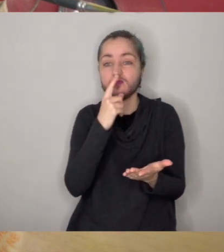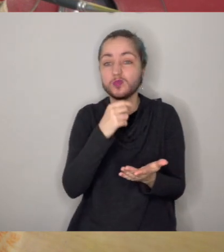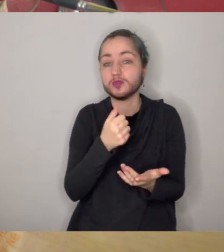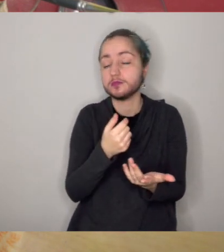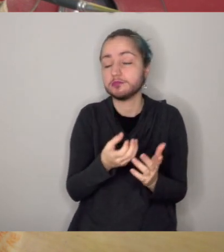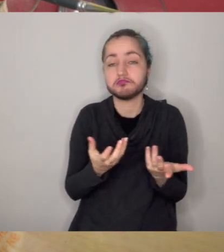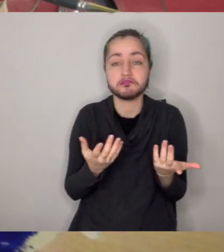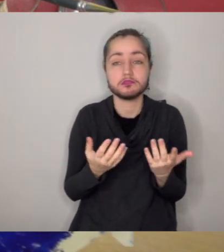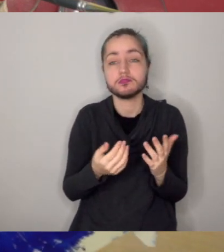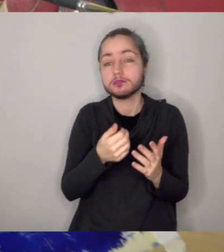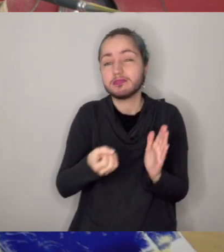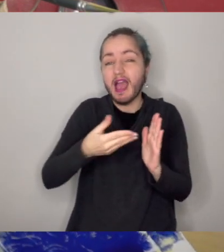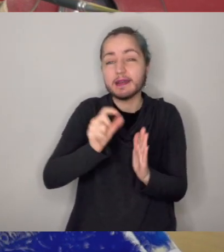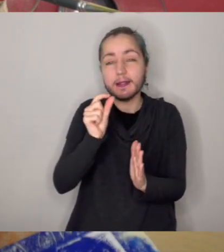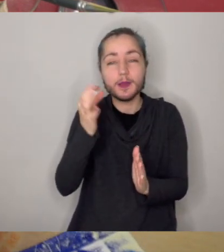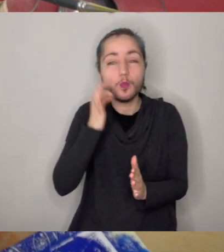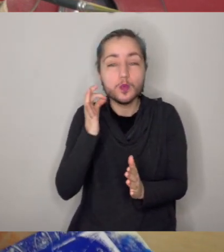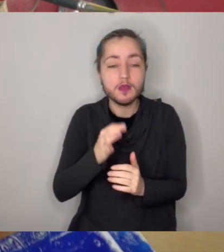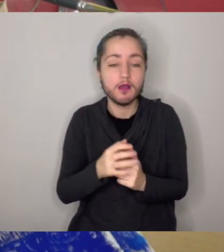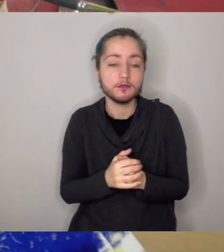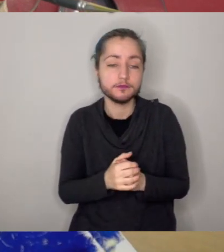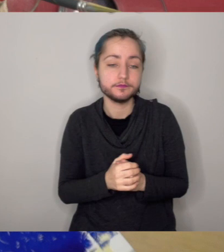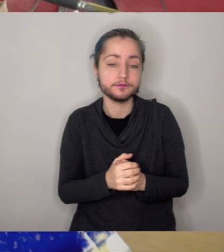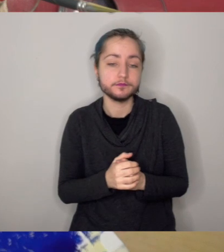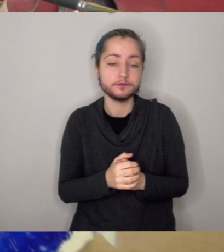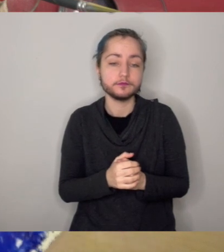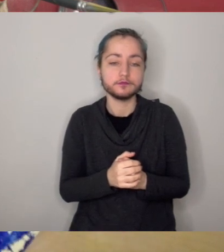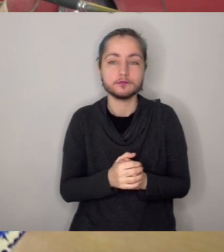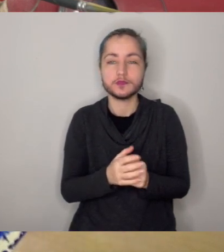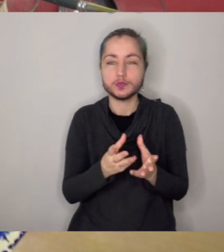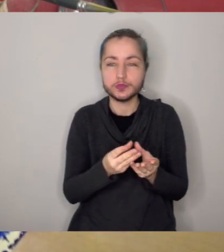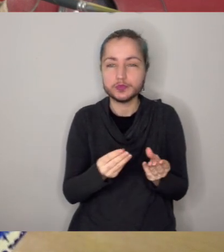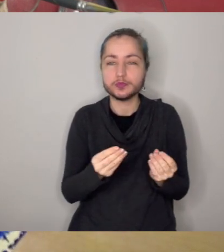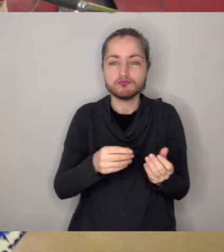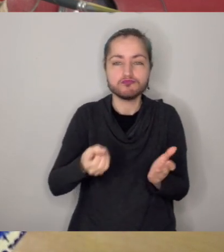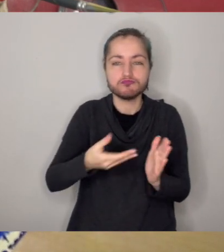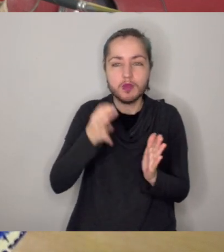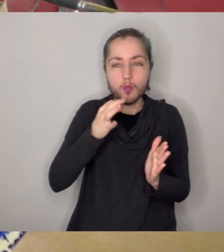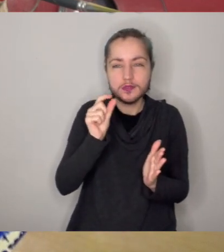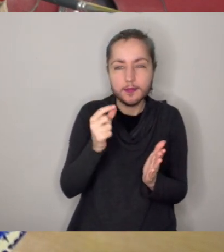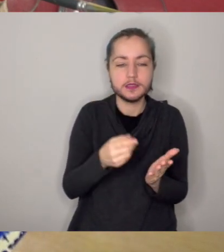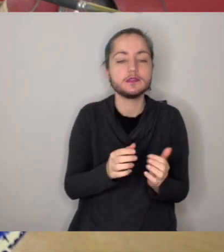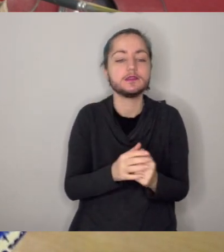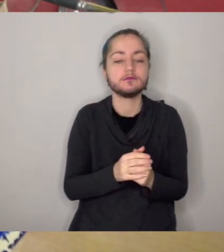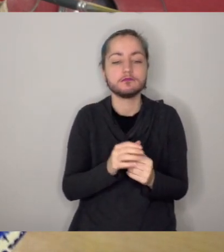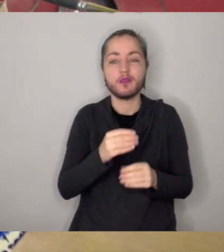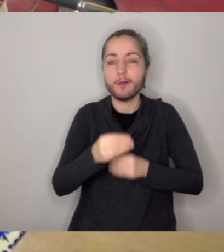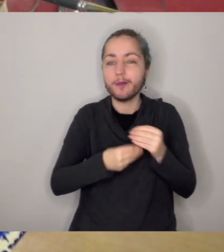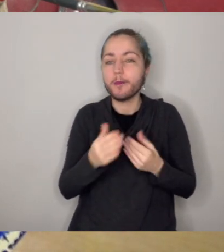like this, and just use a little bit of water to water it down slightly.